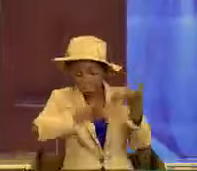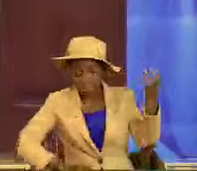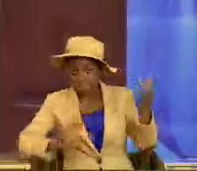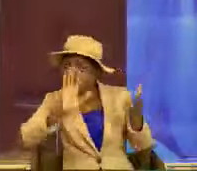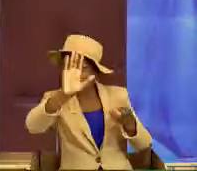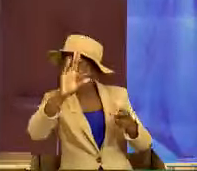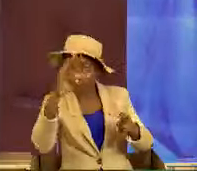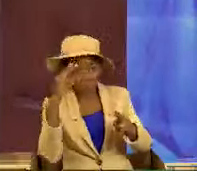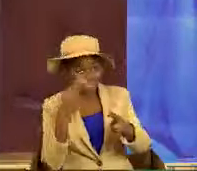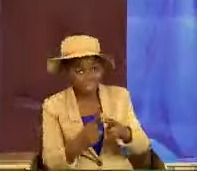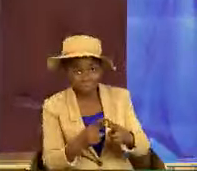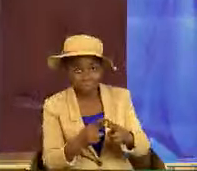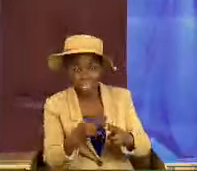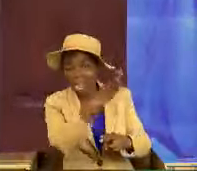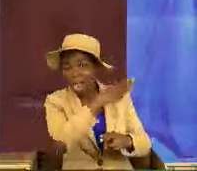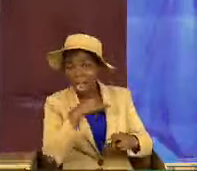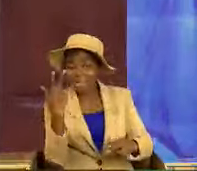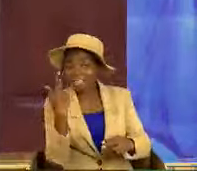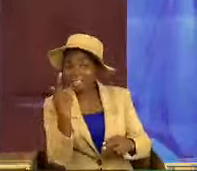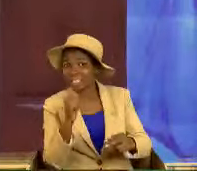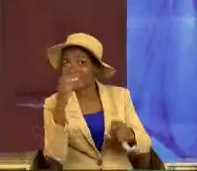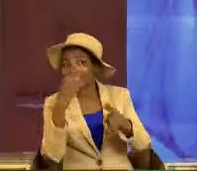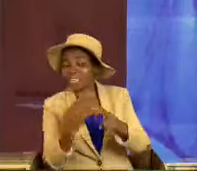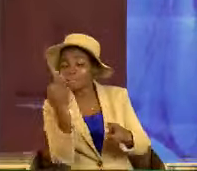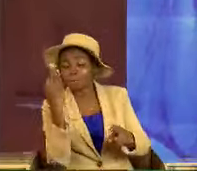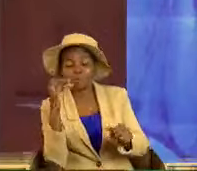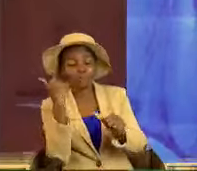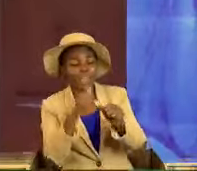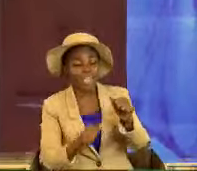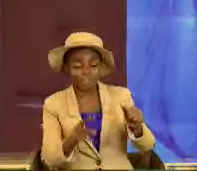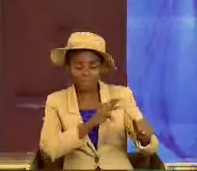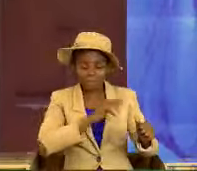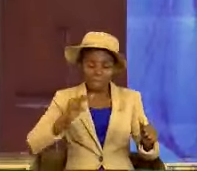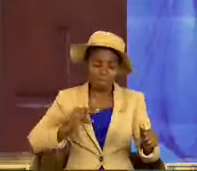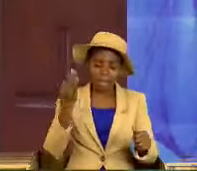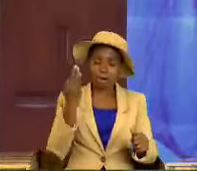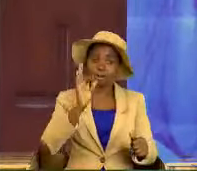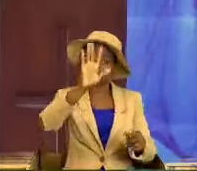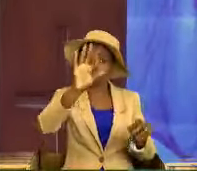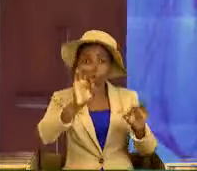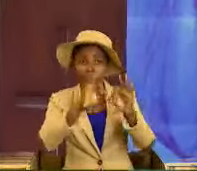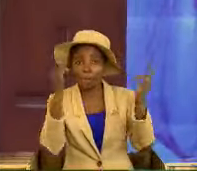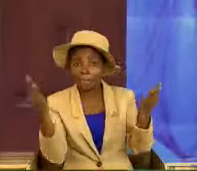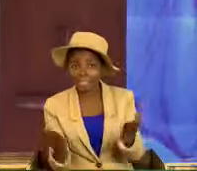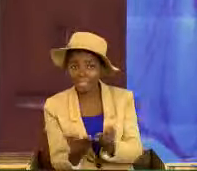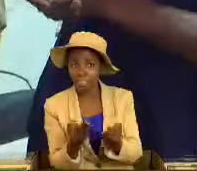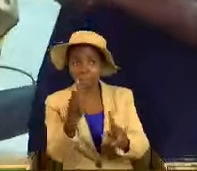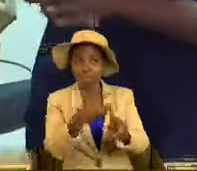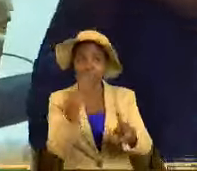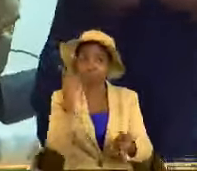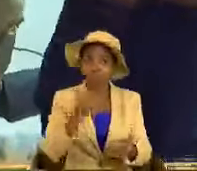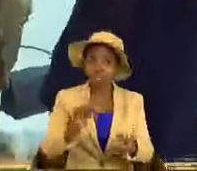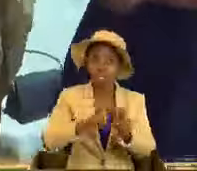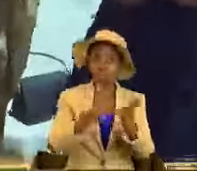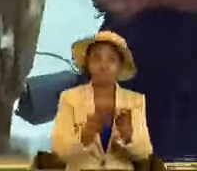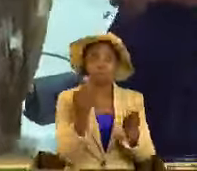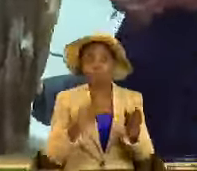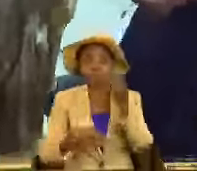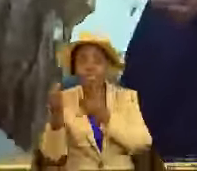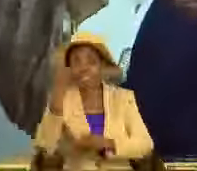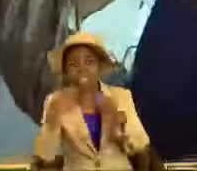name and the name of every member of your family from the book of Eaters of Flesh and drinkers of